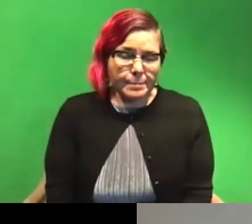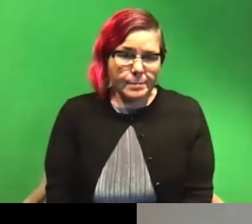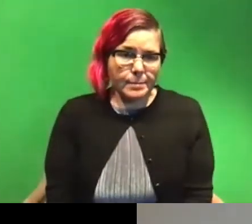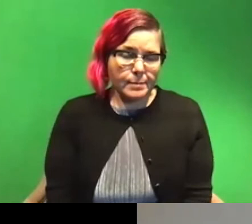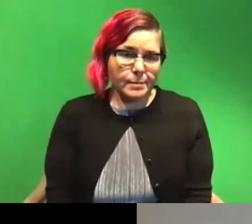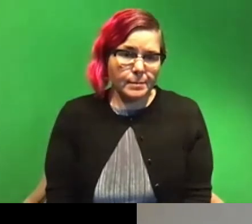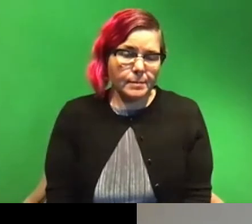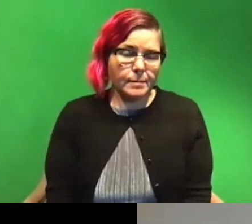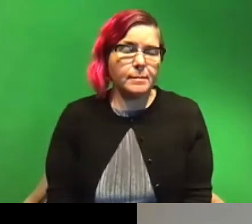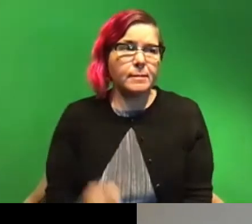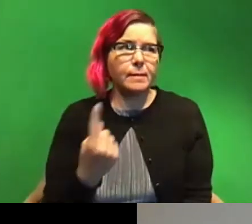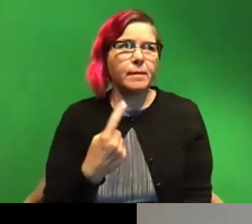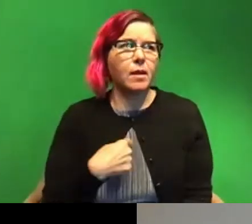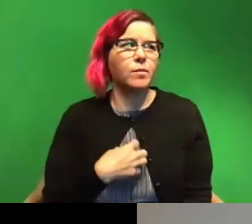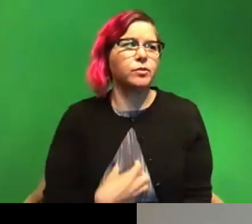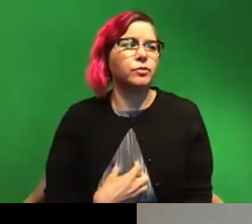Something that I wish